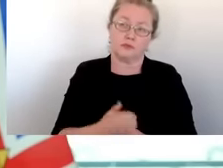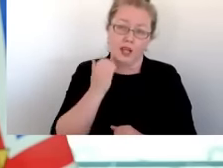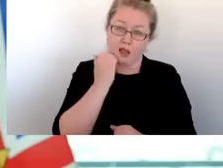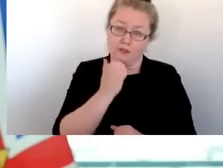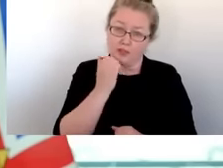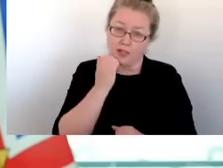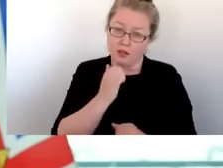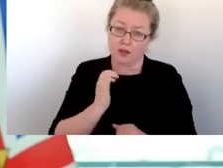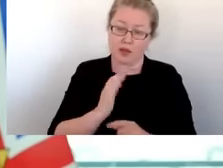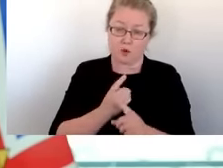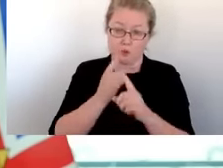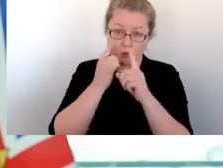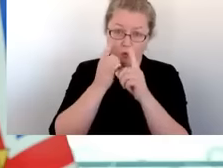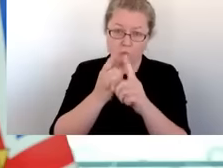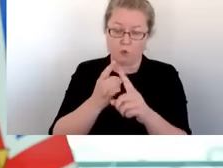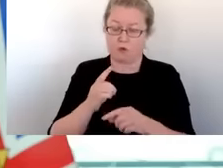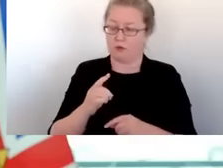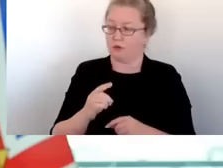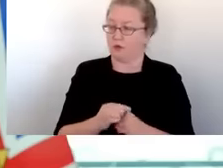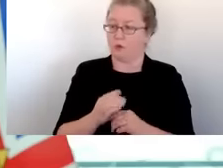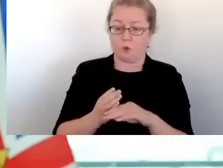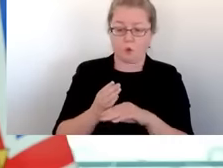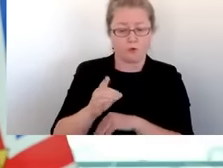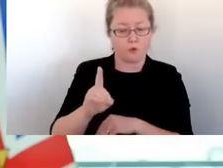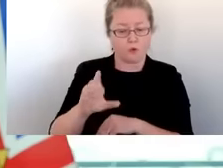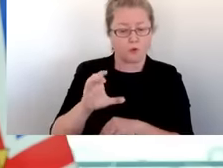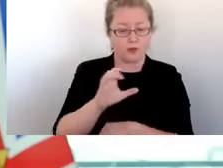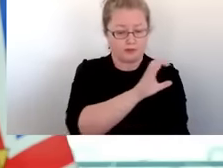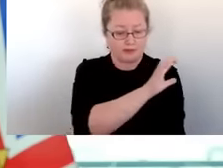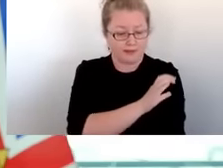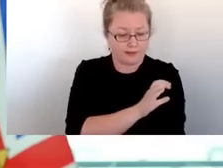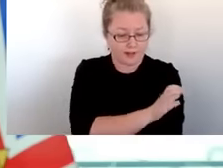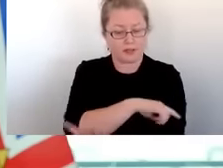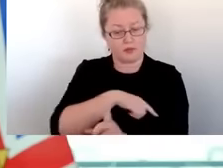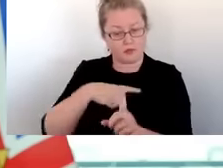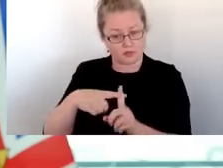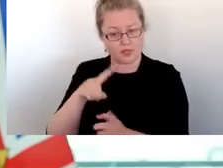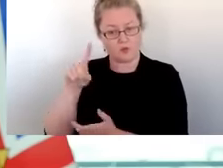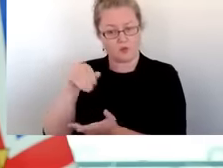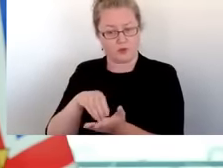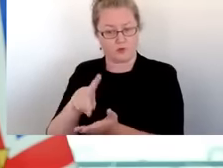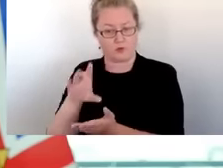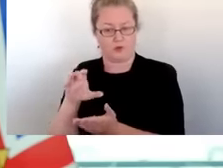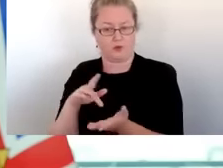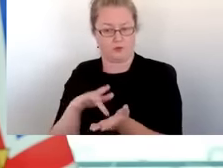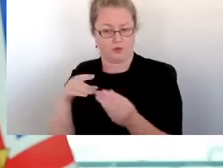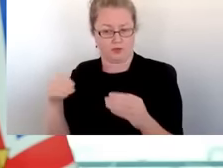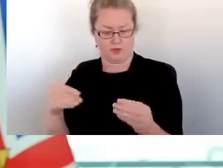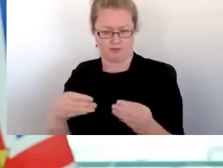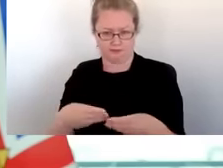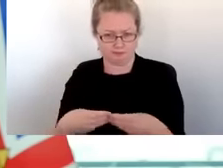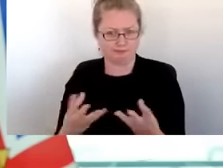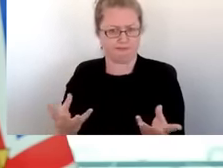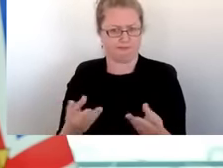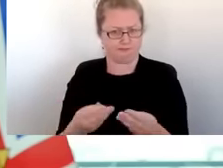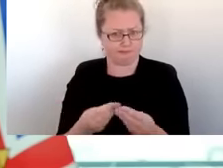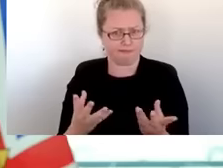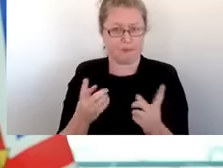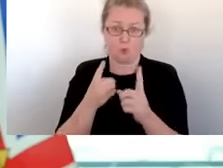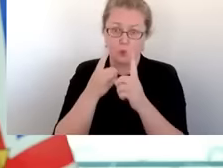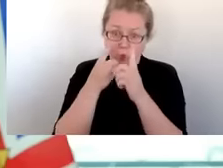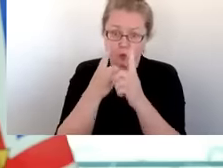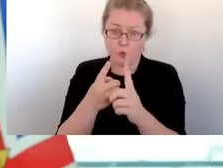on any daily basis, more than 100 health authority clinics working with the pharmacies together to provide the capacity that we need to